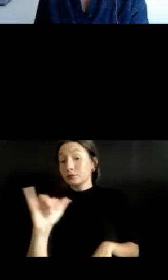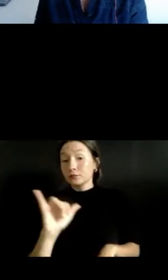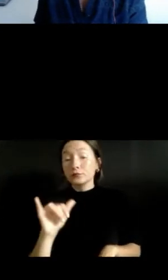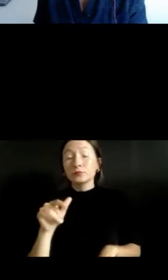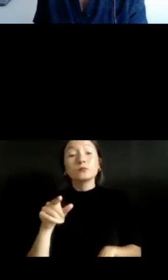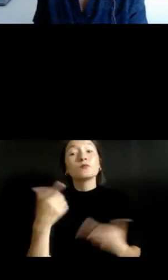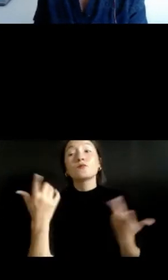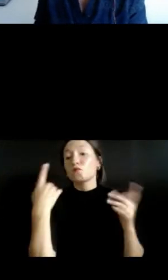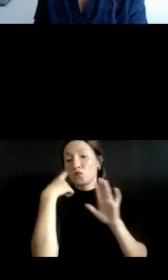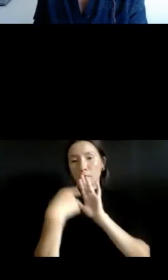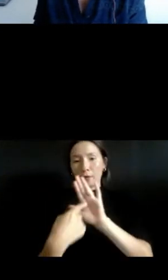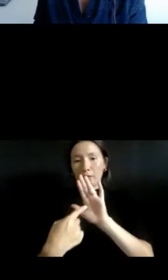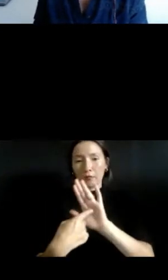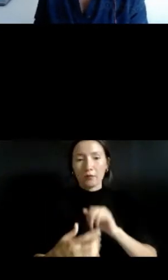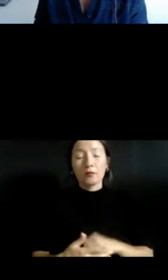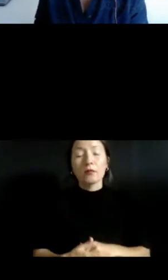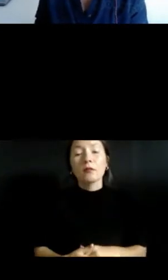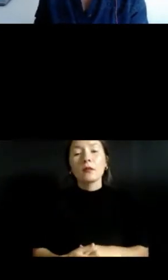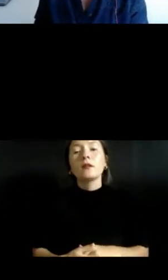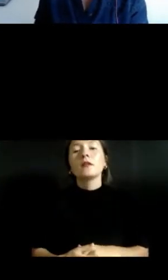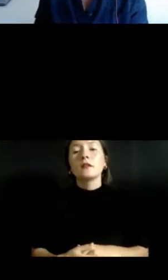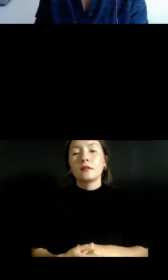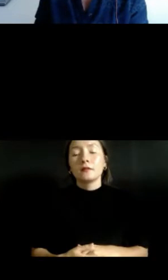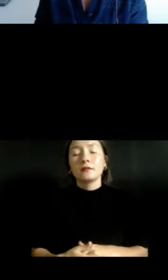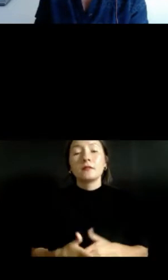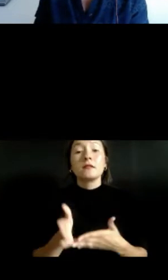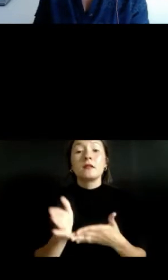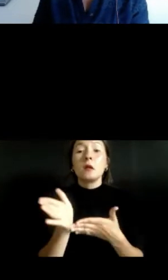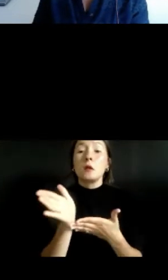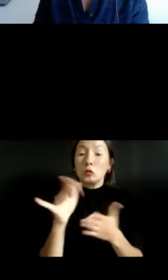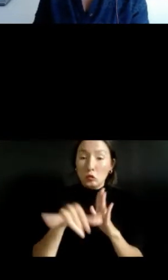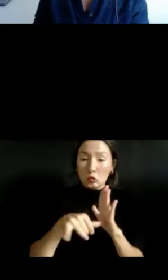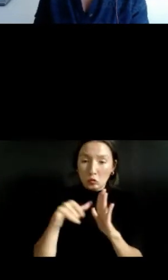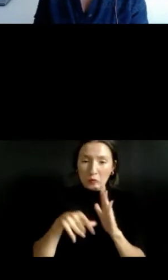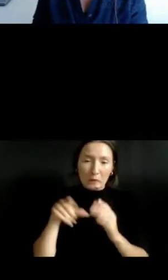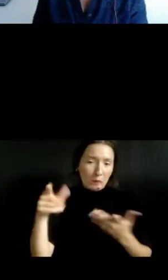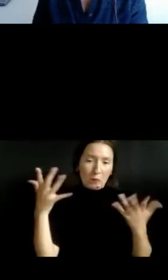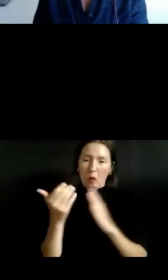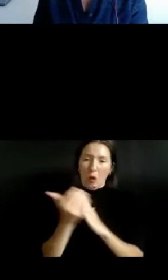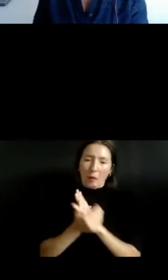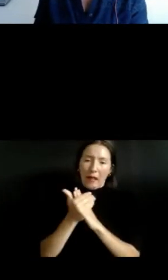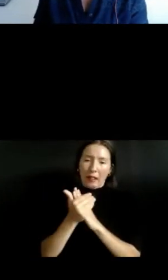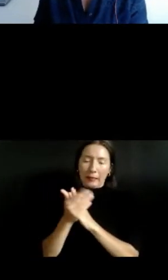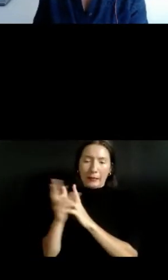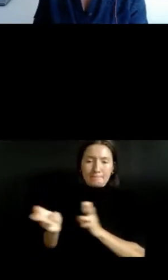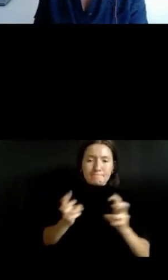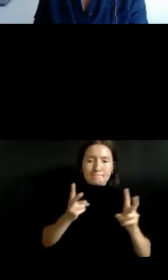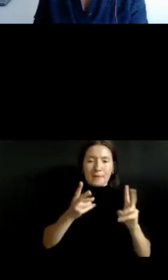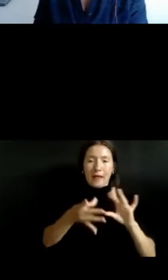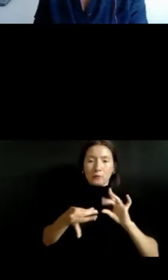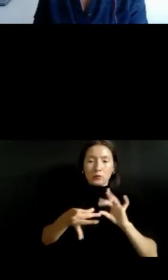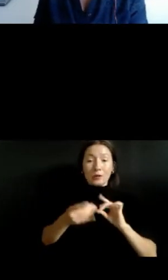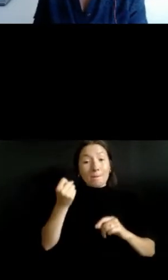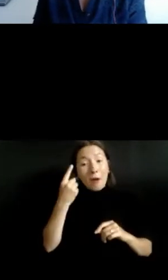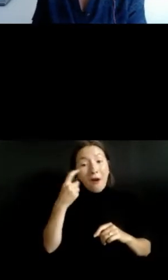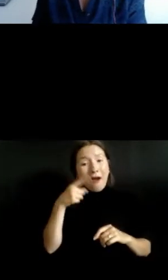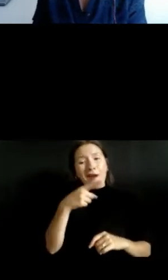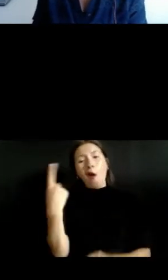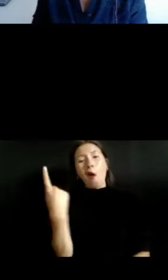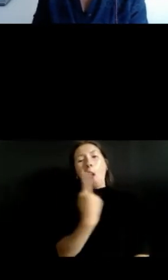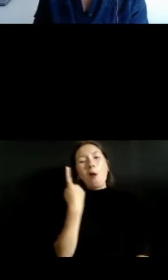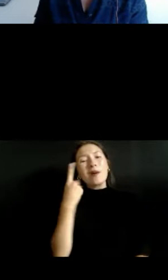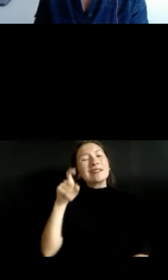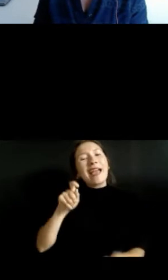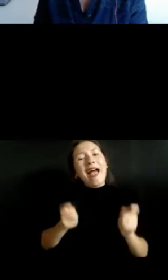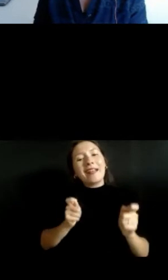automatically added to videos in YouTube, but a really important point to remember is that they always need to be edited to correct them for